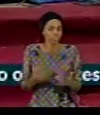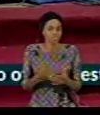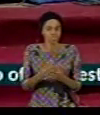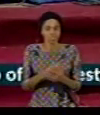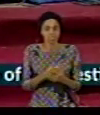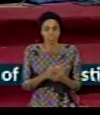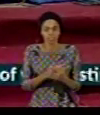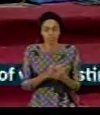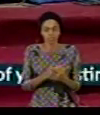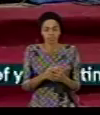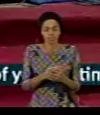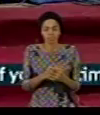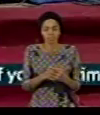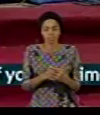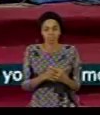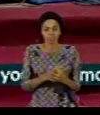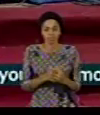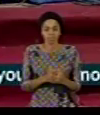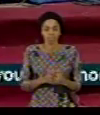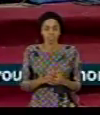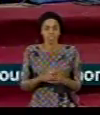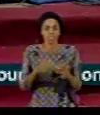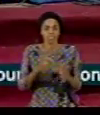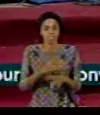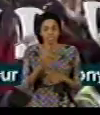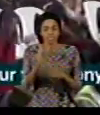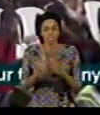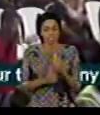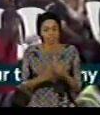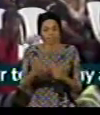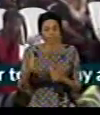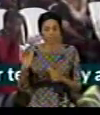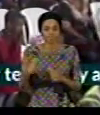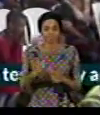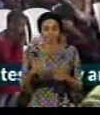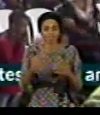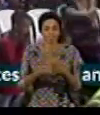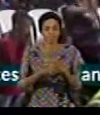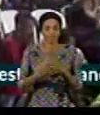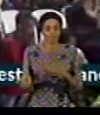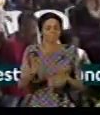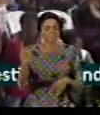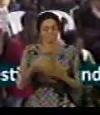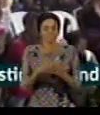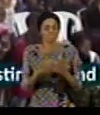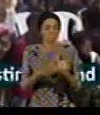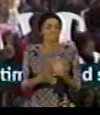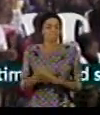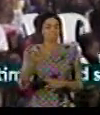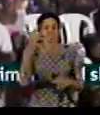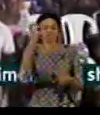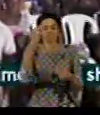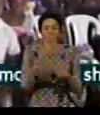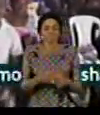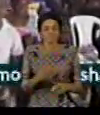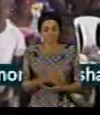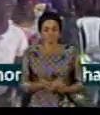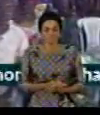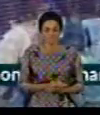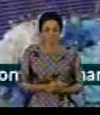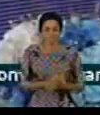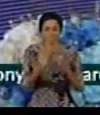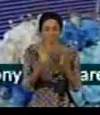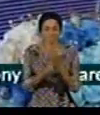over 3 years ago. Lumbar spondylosis, anything they call it, is gone in Jesus' name. Clap